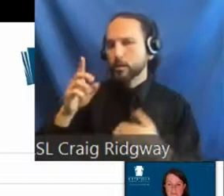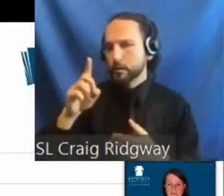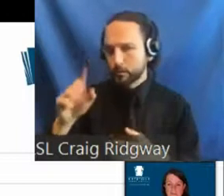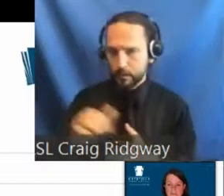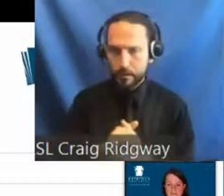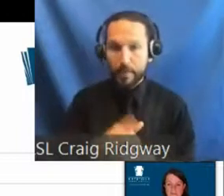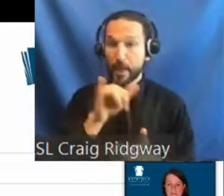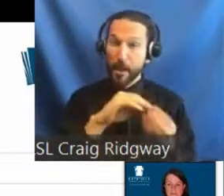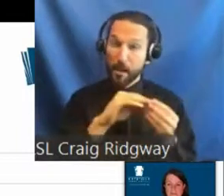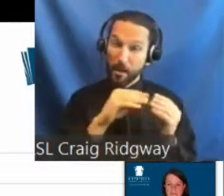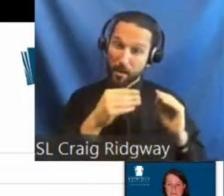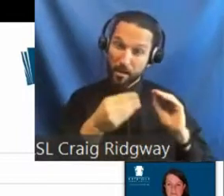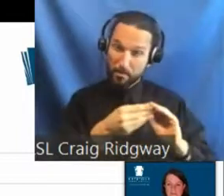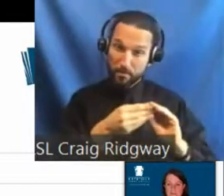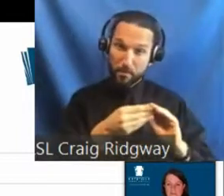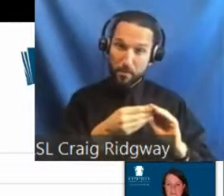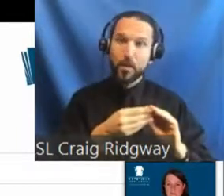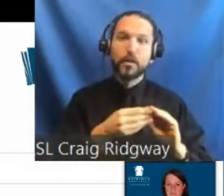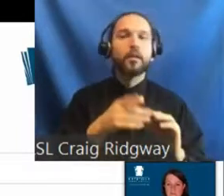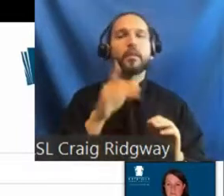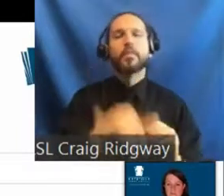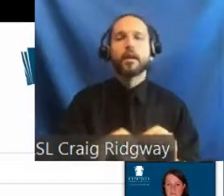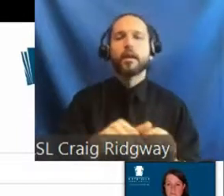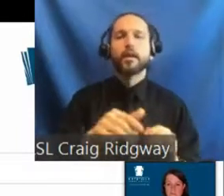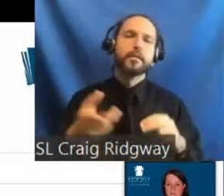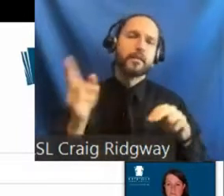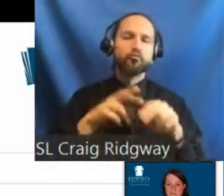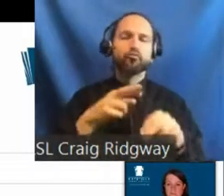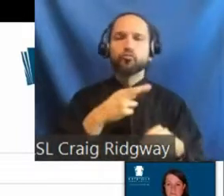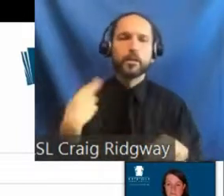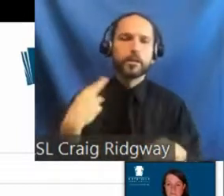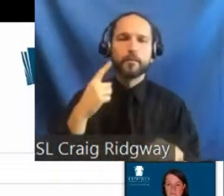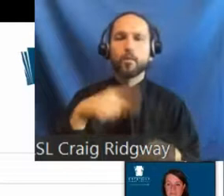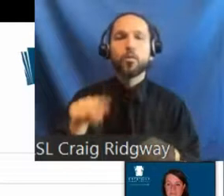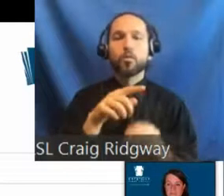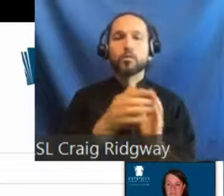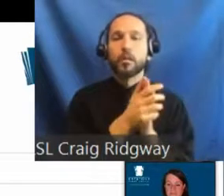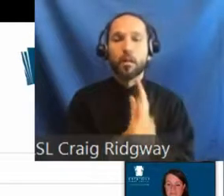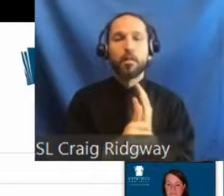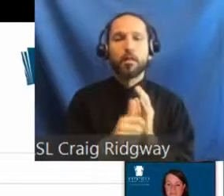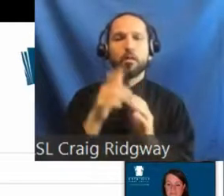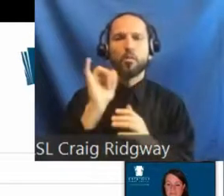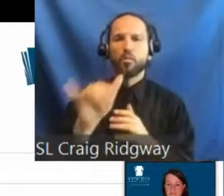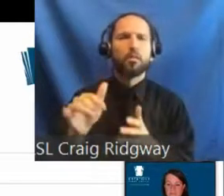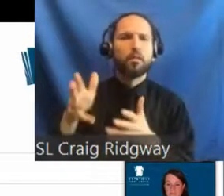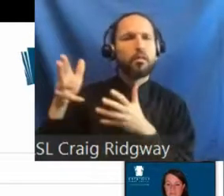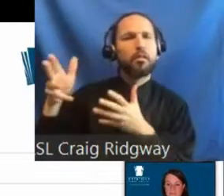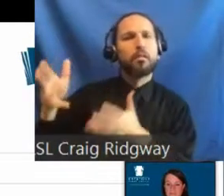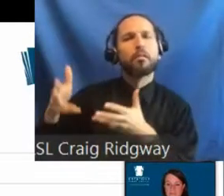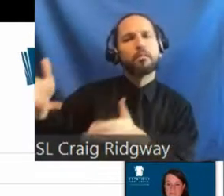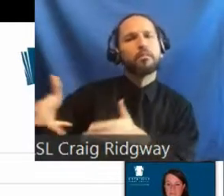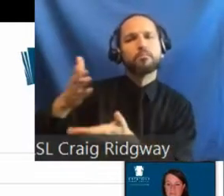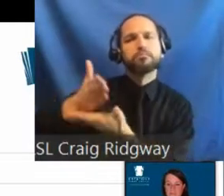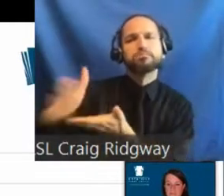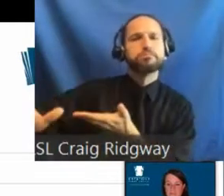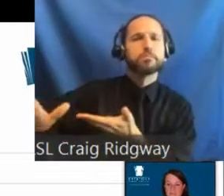unemployment rate significantly increased the risk that talented individuals would be left on the sidelines of the economy